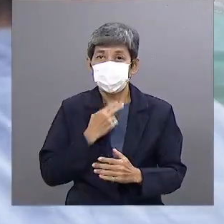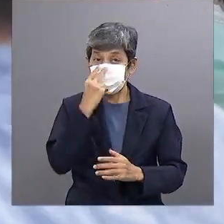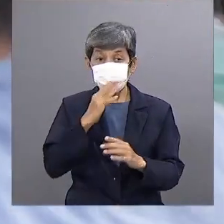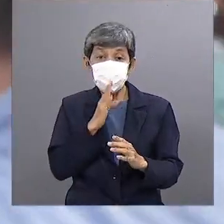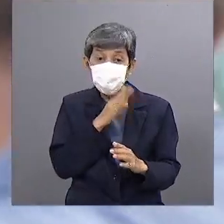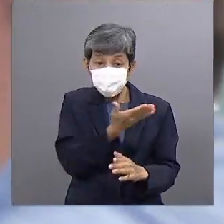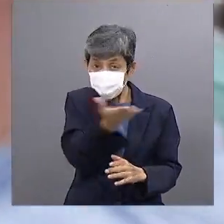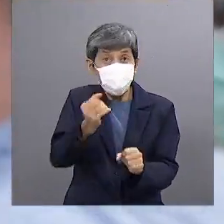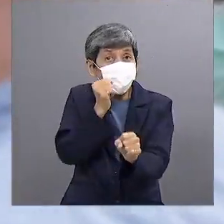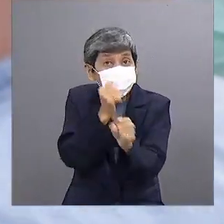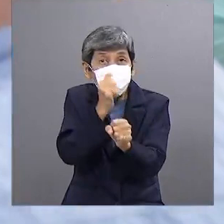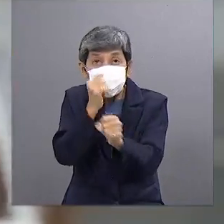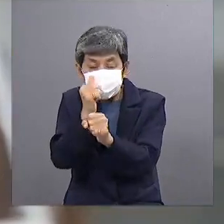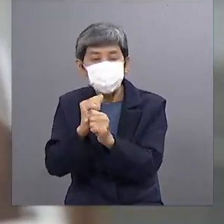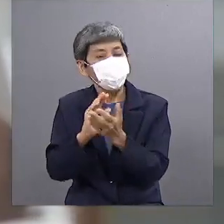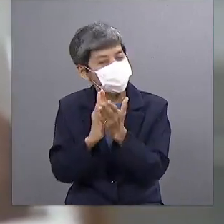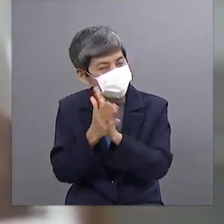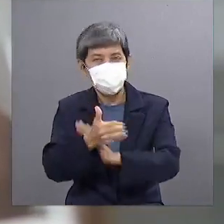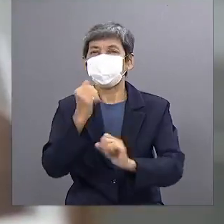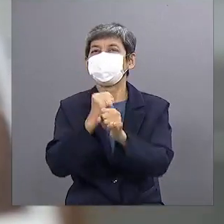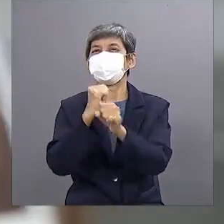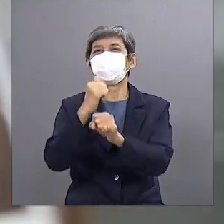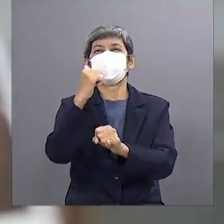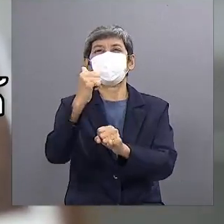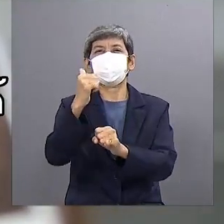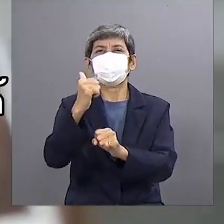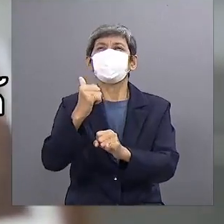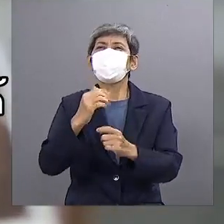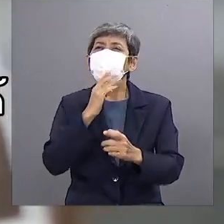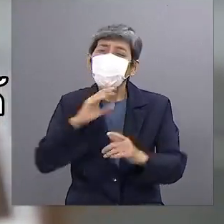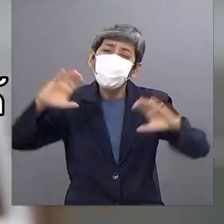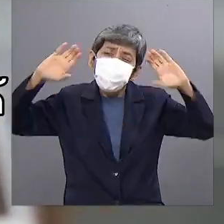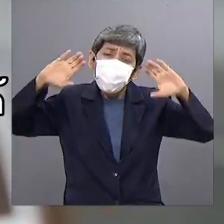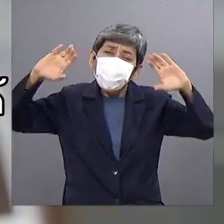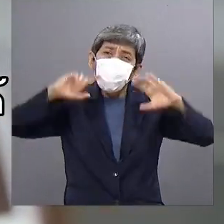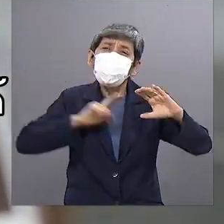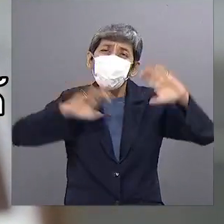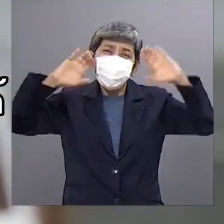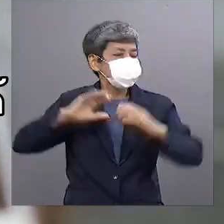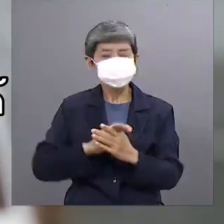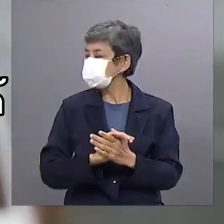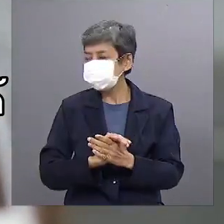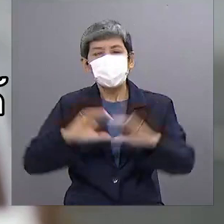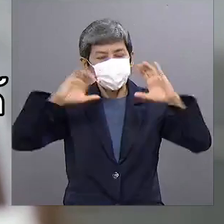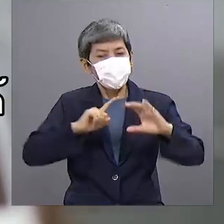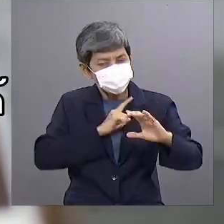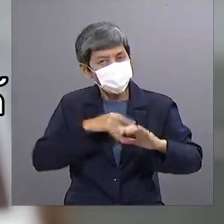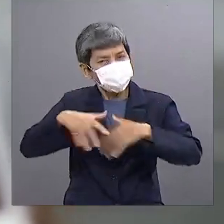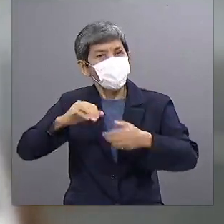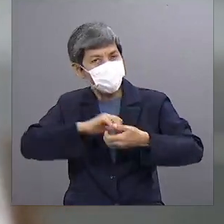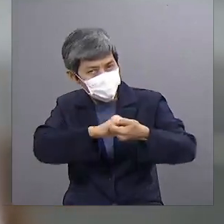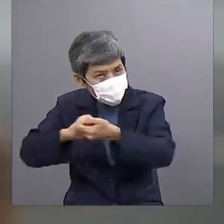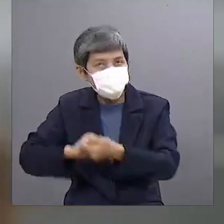change the world, you know. So you also depend on government policies, and not one country can solve the problem. Mm. We have to work together,